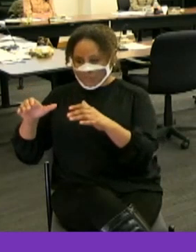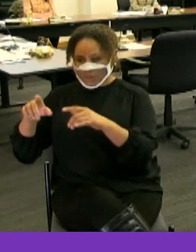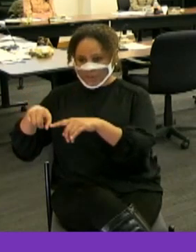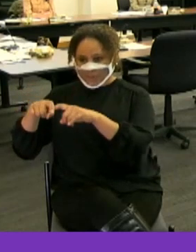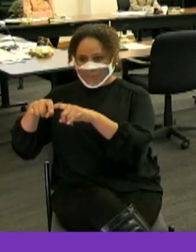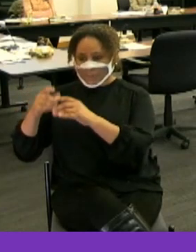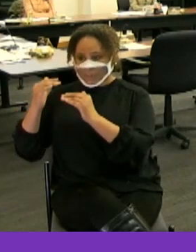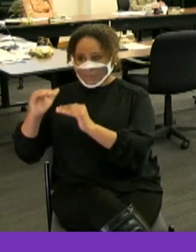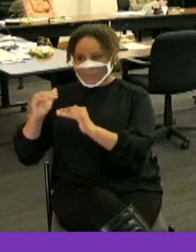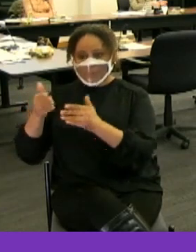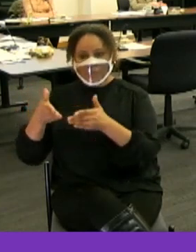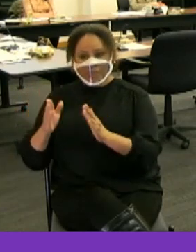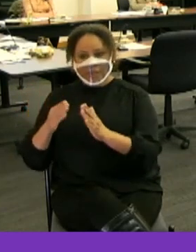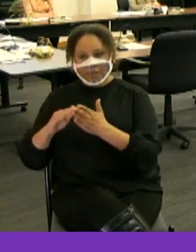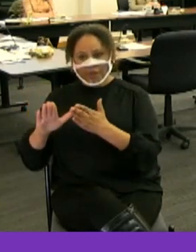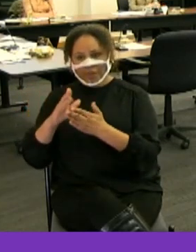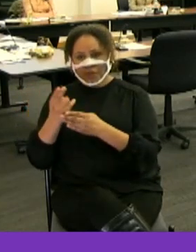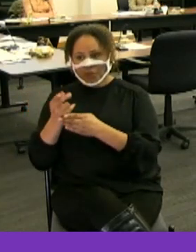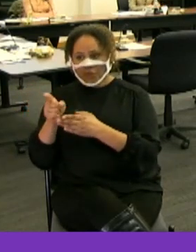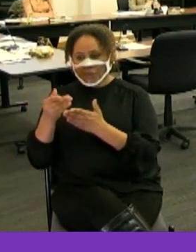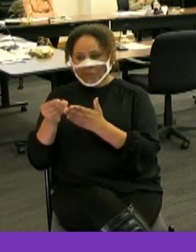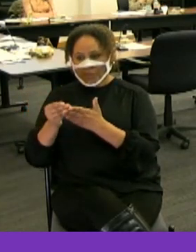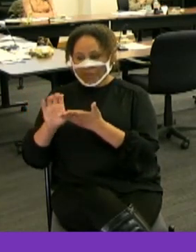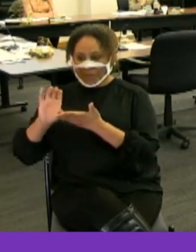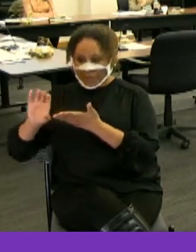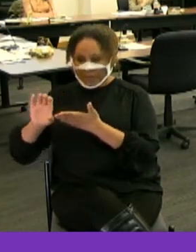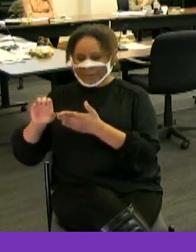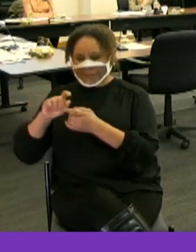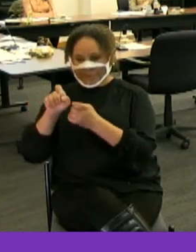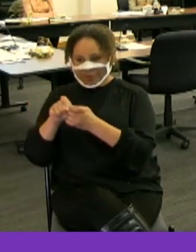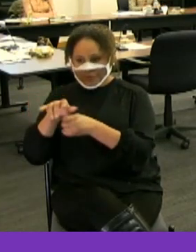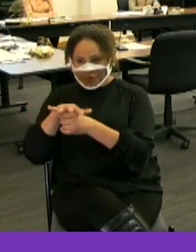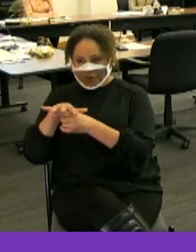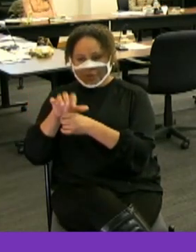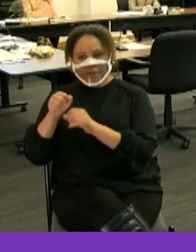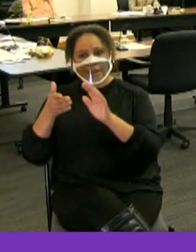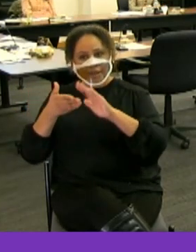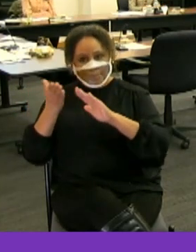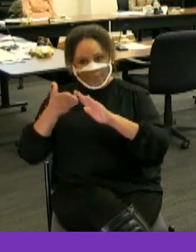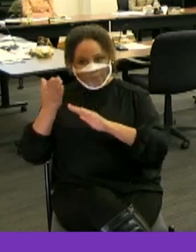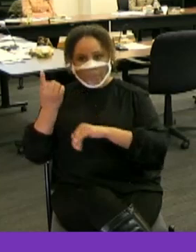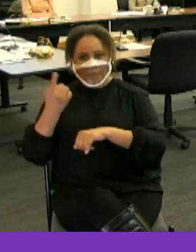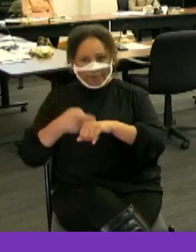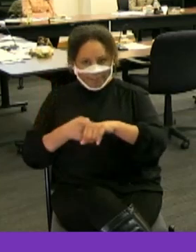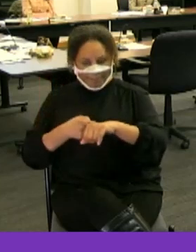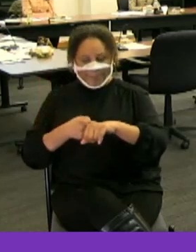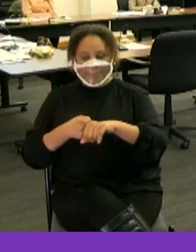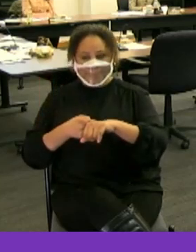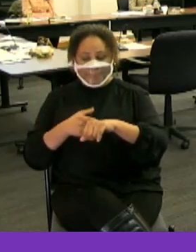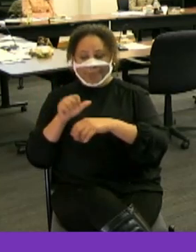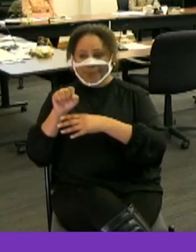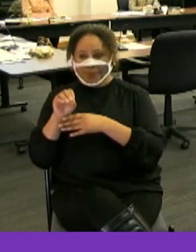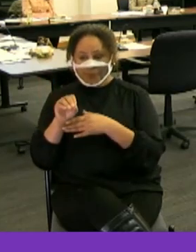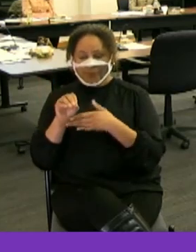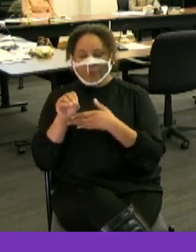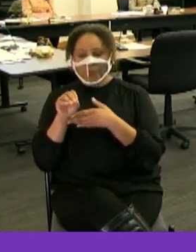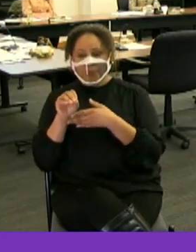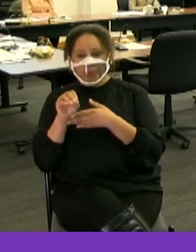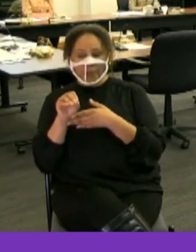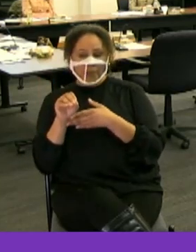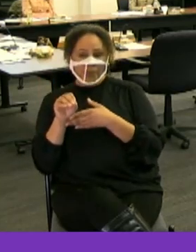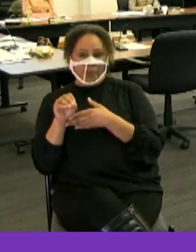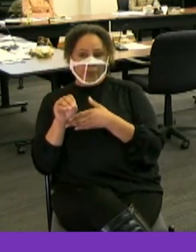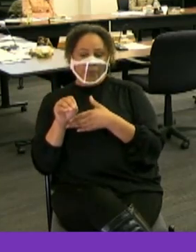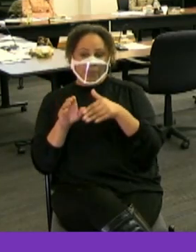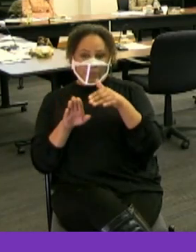to utilize those funds in specific areas. Operations. One time operations, correct, one time. So the